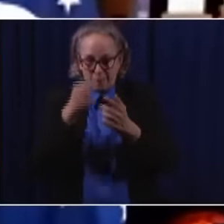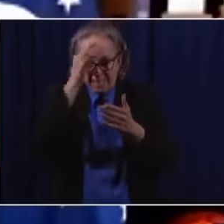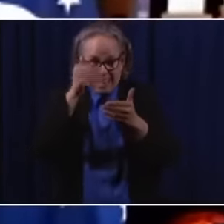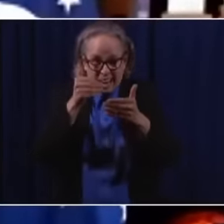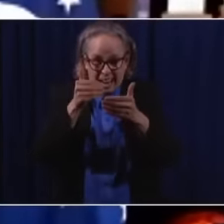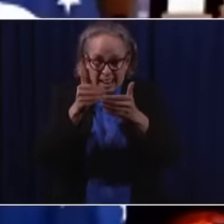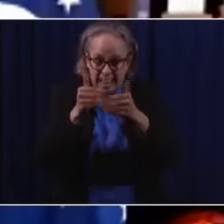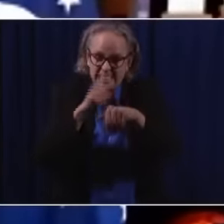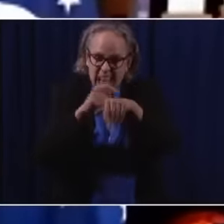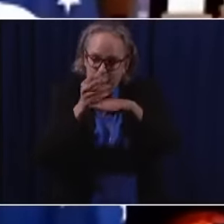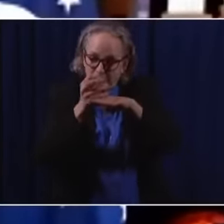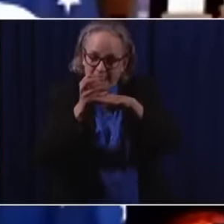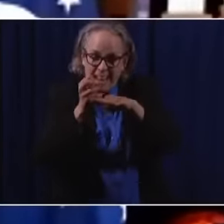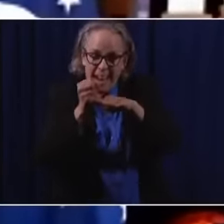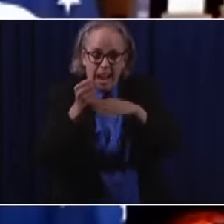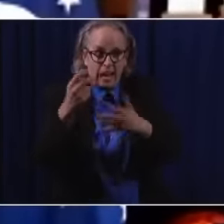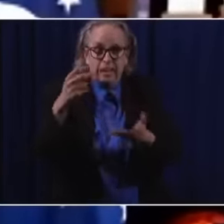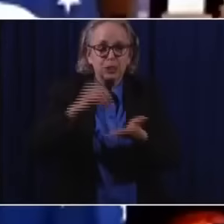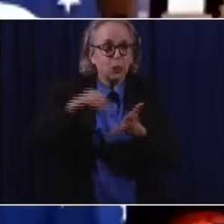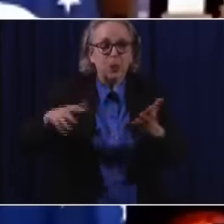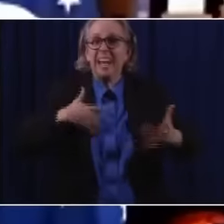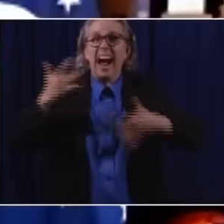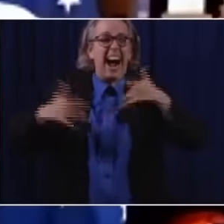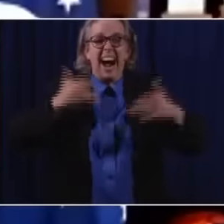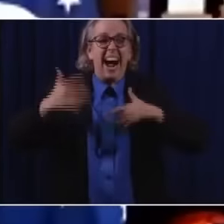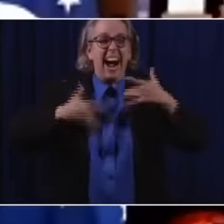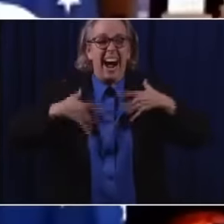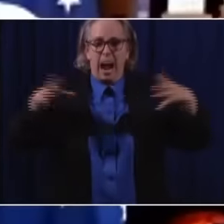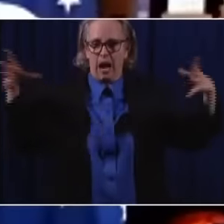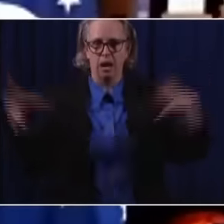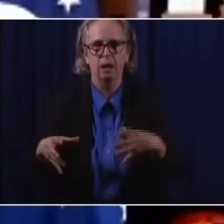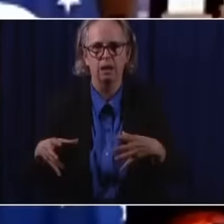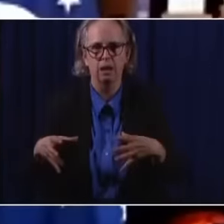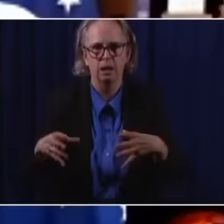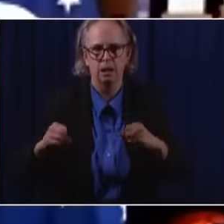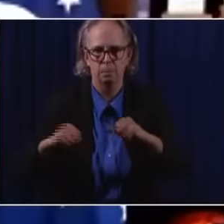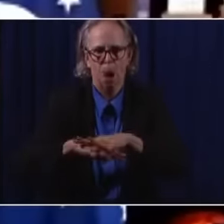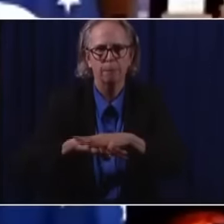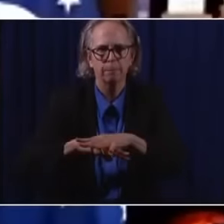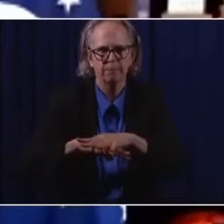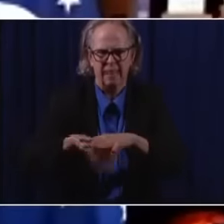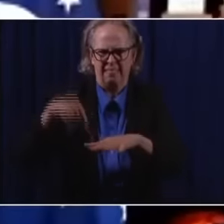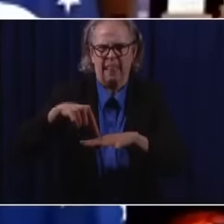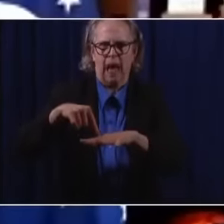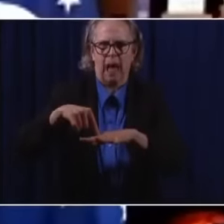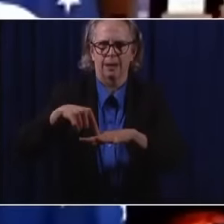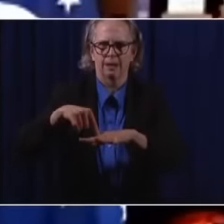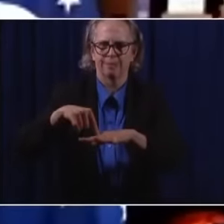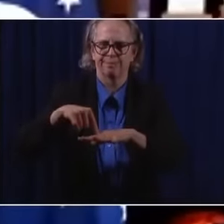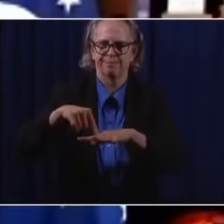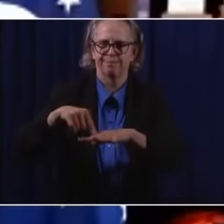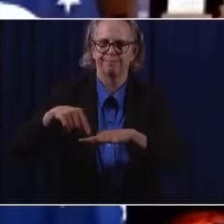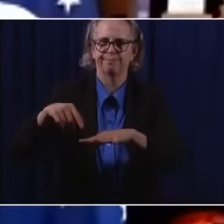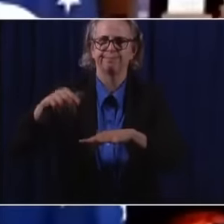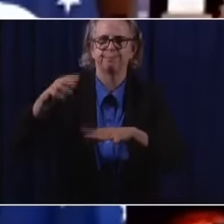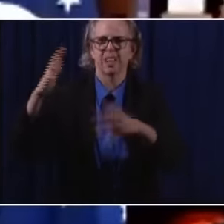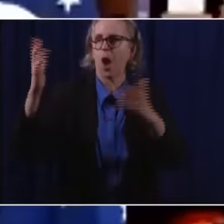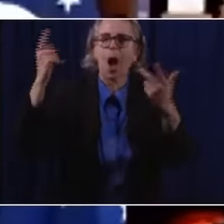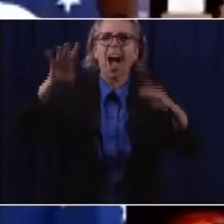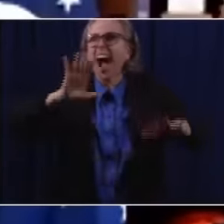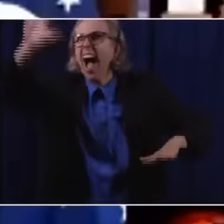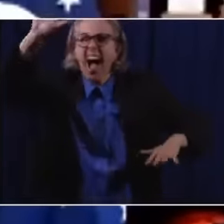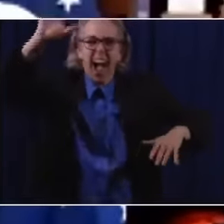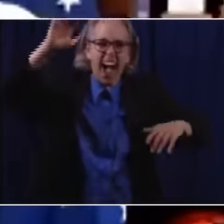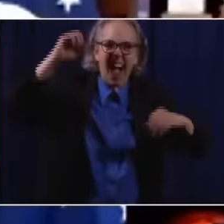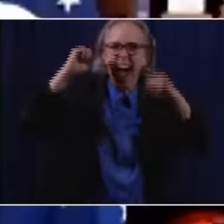their enthusiasm are congregating, they're getting close together, and they're basically making the point to the schools